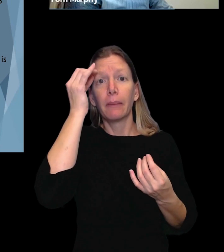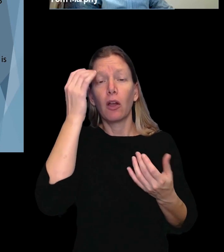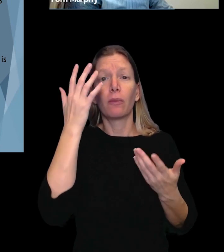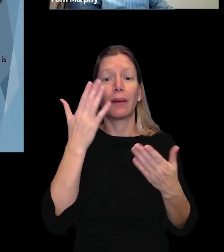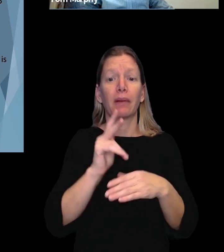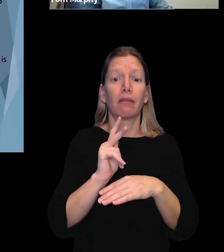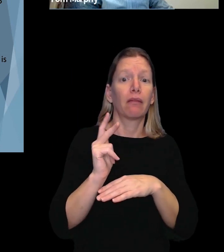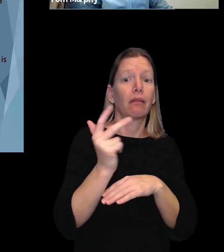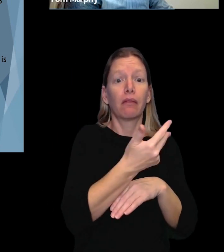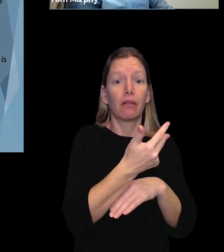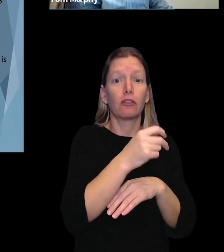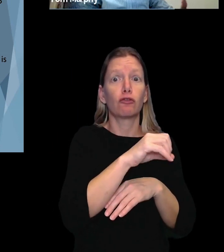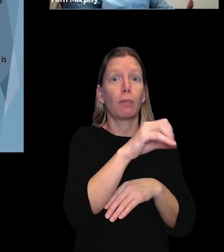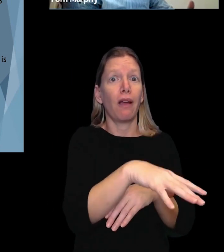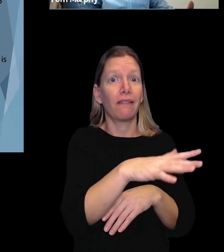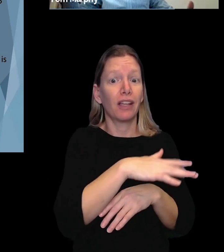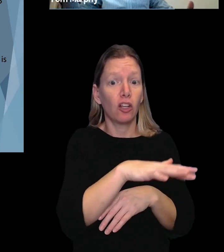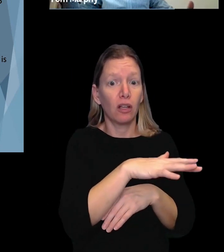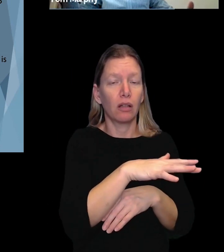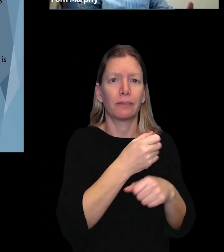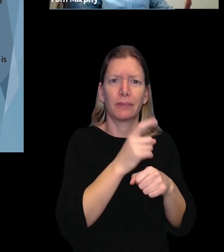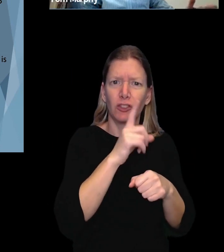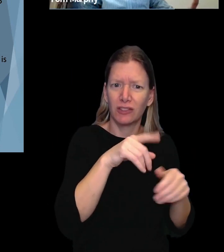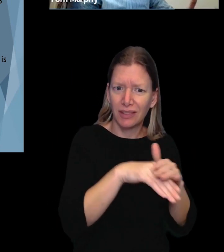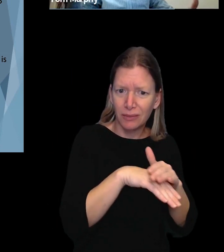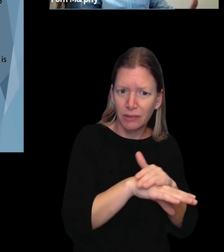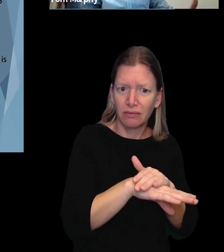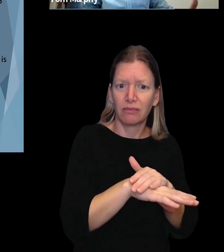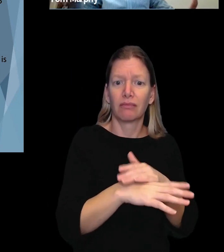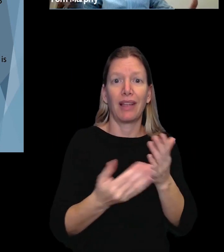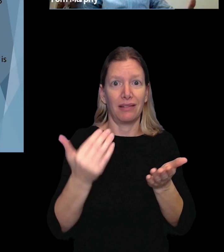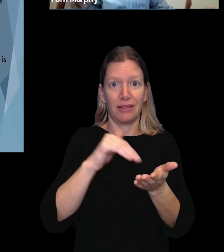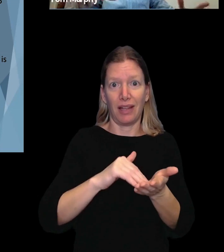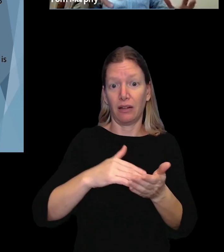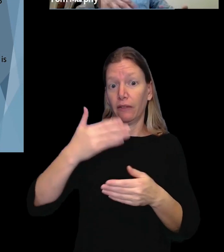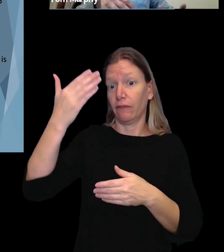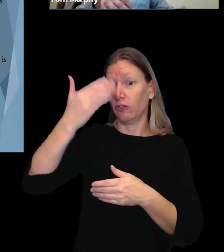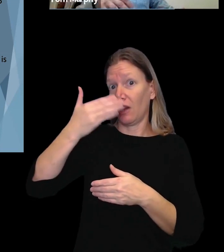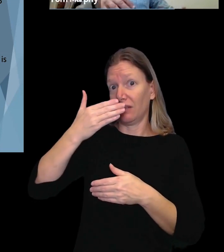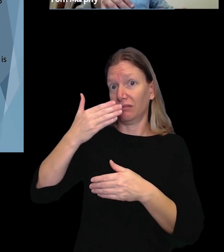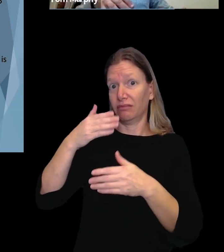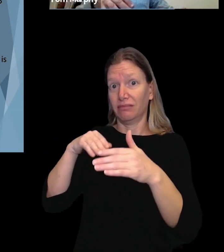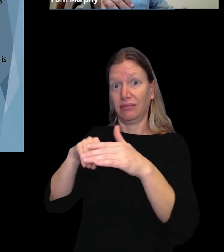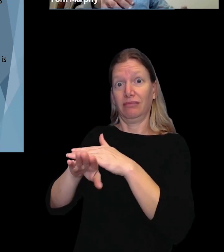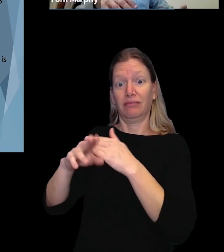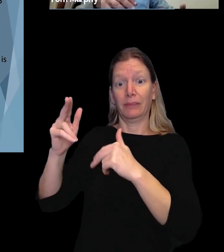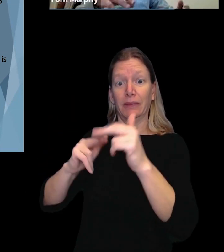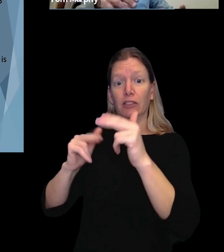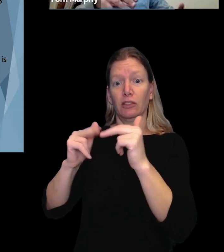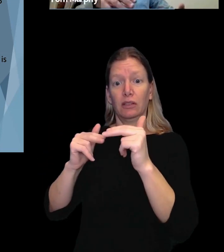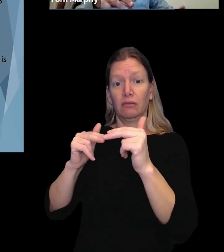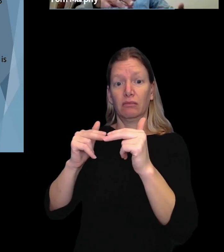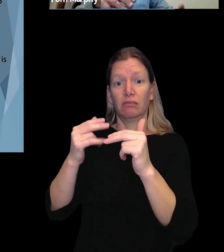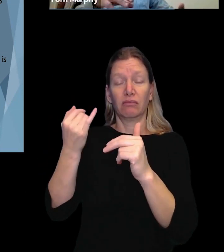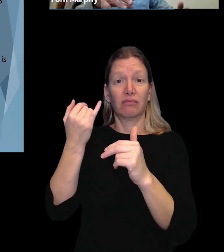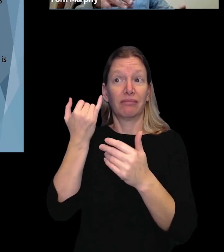Think about whether there is a drop-off area, which is accessible. Again, the main entrance to the building may